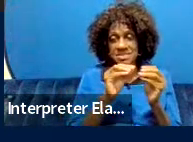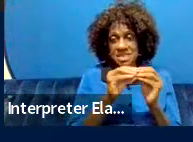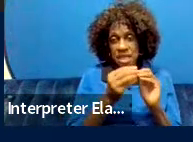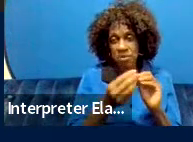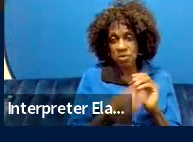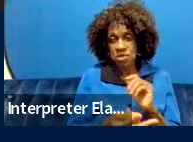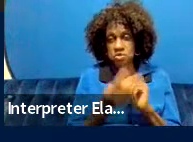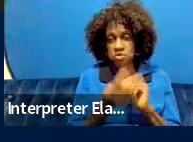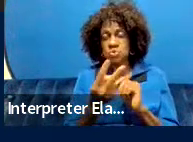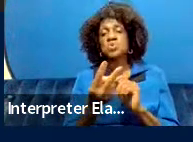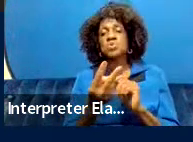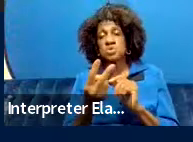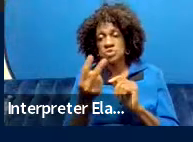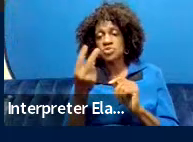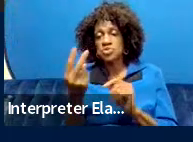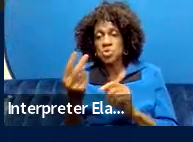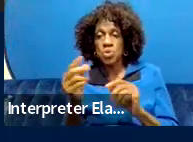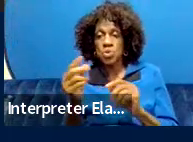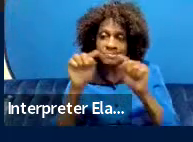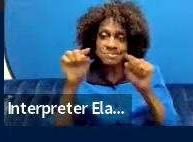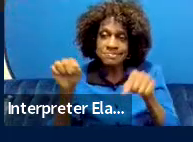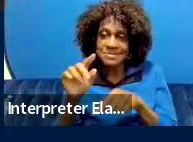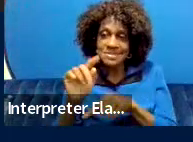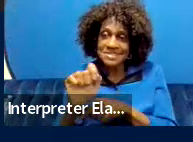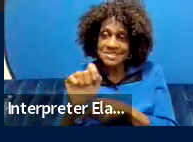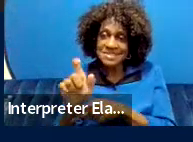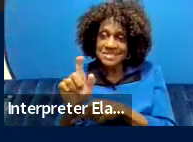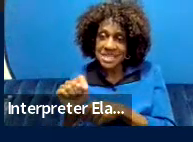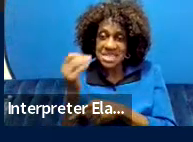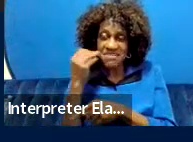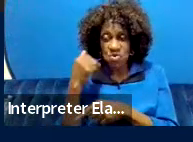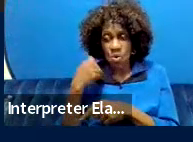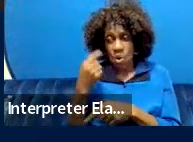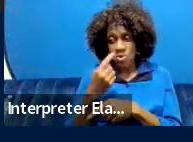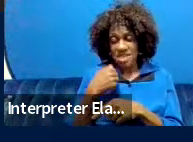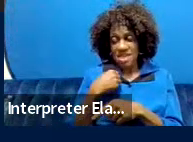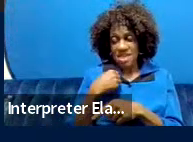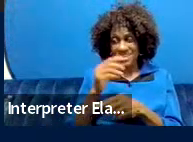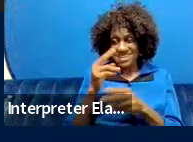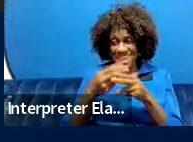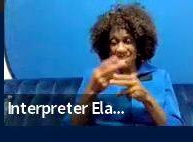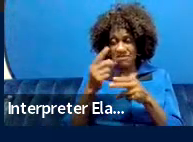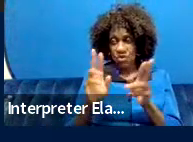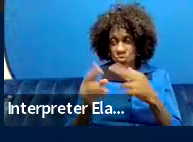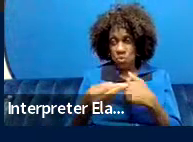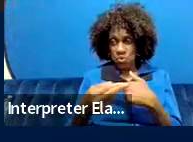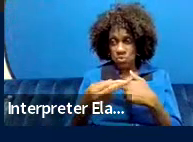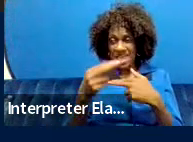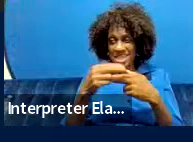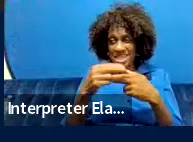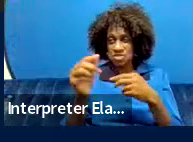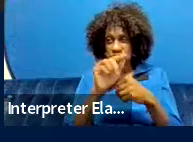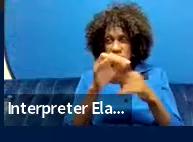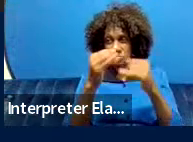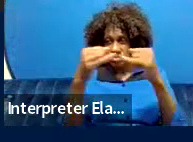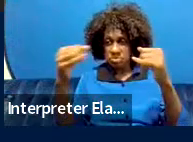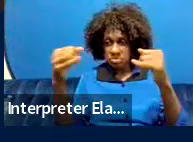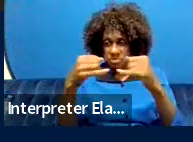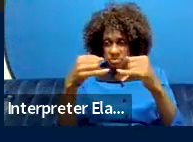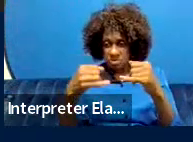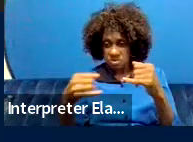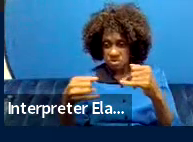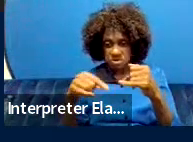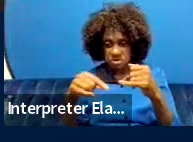text. But if you have a sign where you just have a name for the room and it just happens to split over two lines in your raised characters, you can't